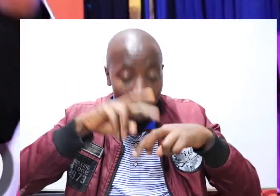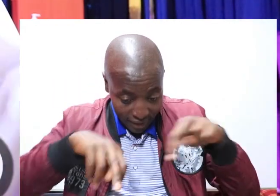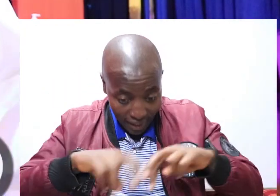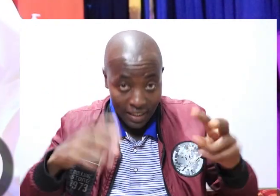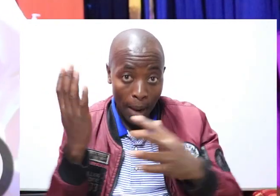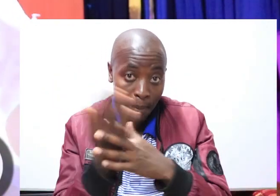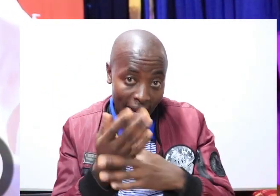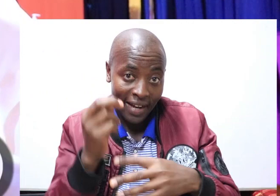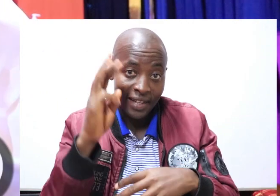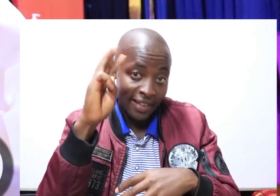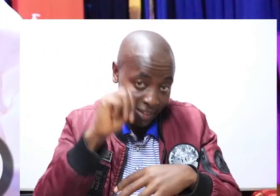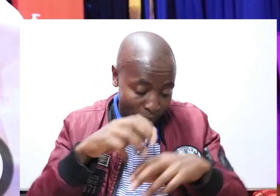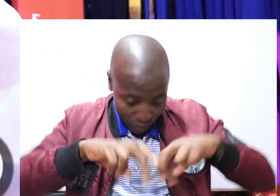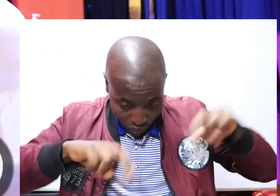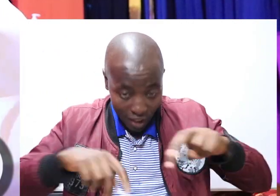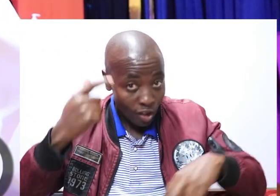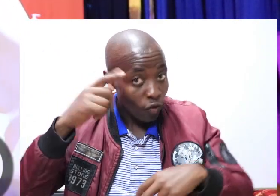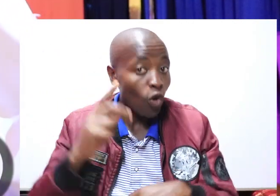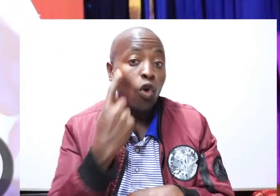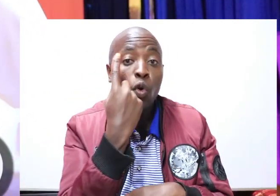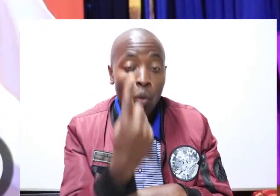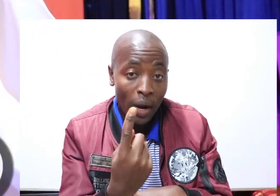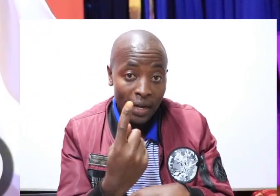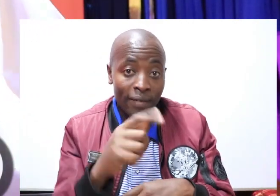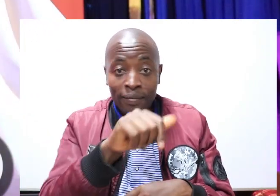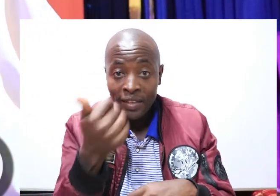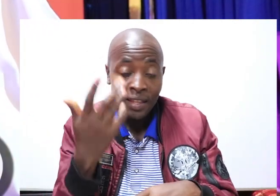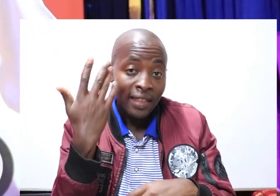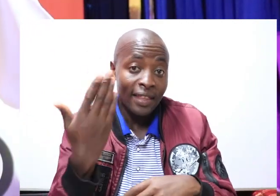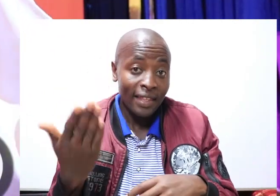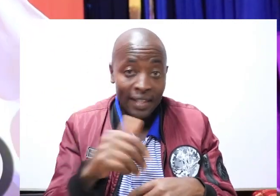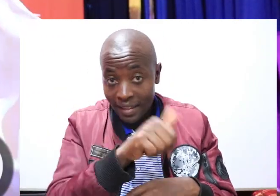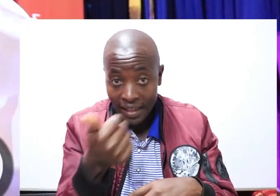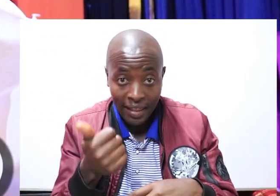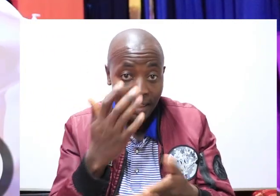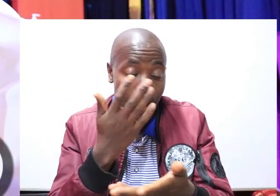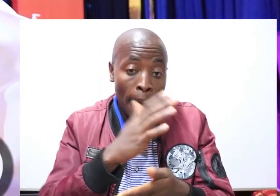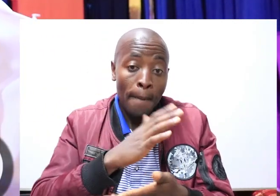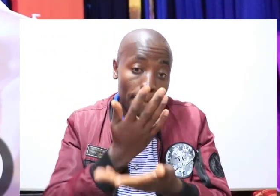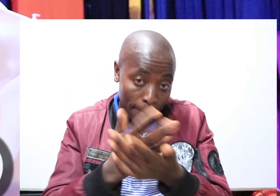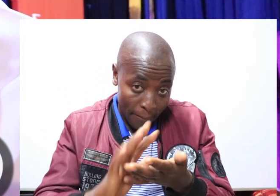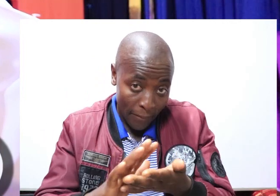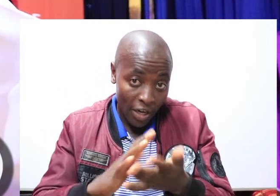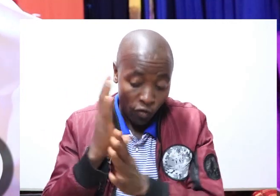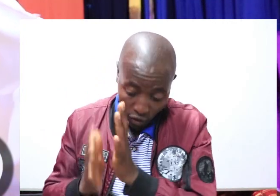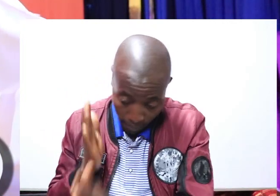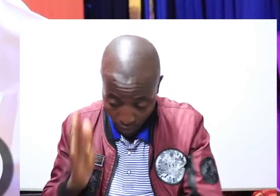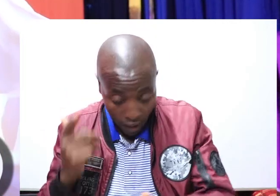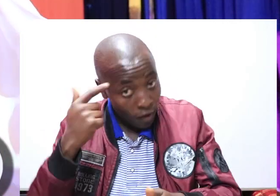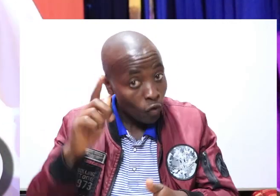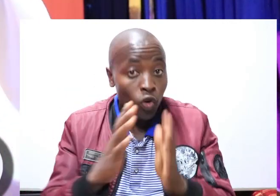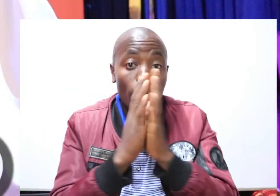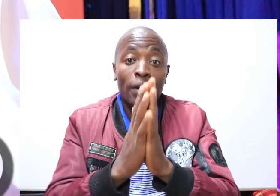among them, I am searching for one. The other point and the other phase of the blueprint for intercession is that